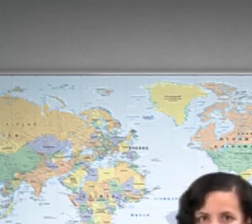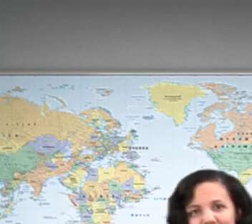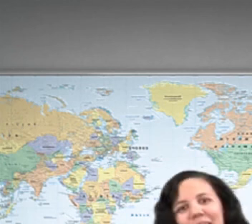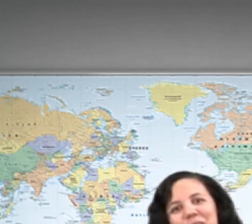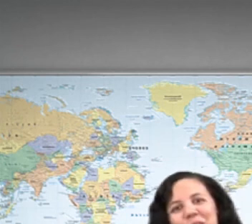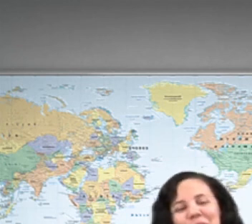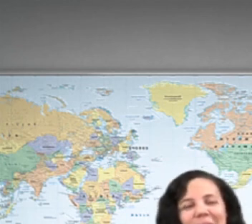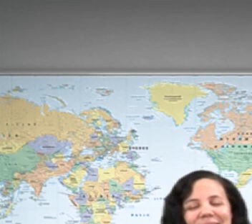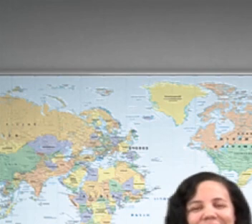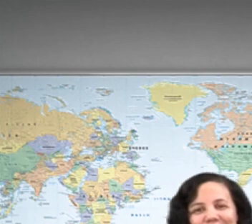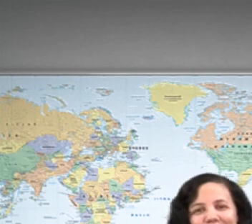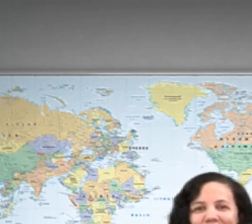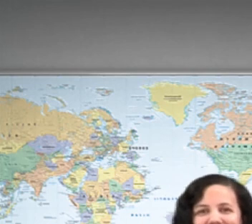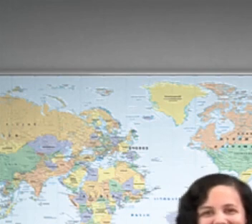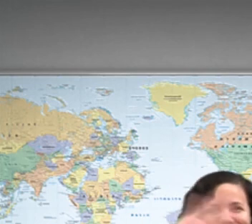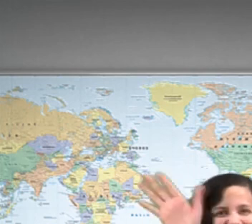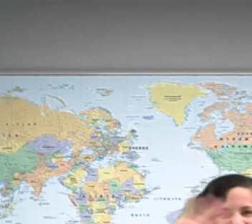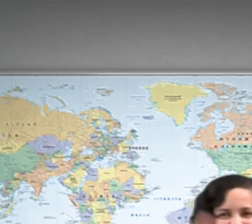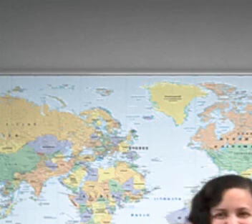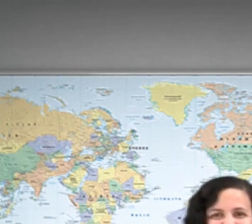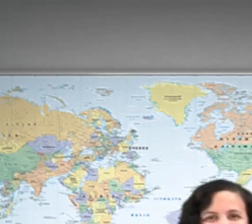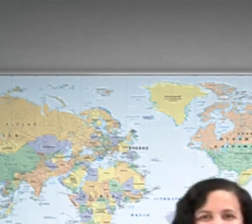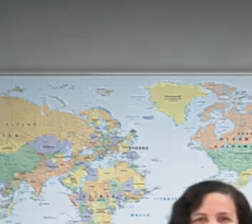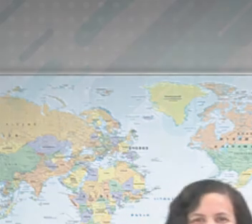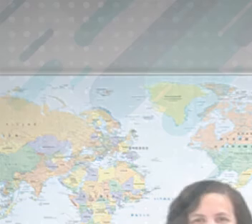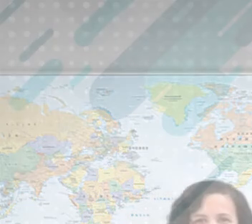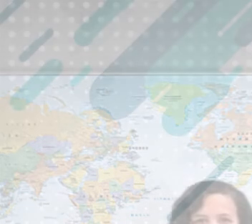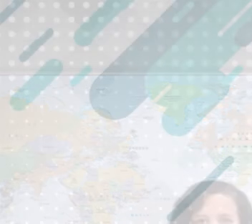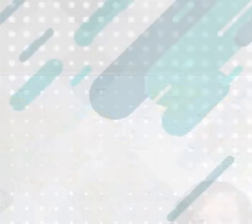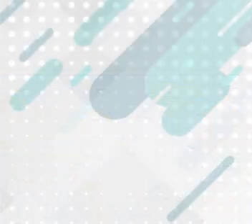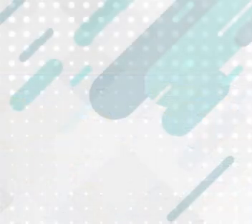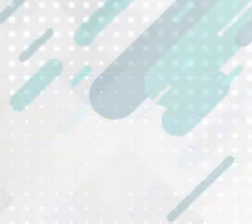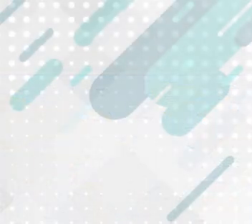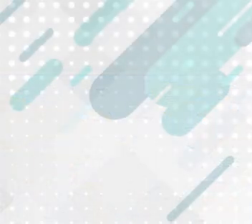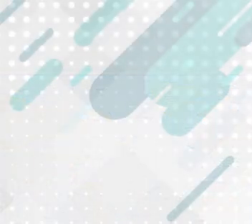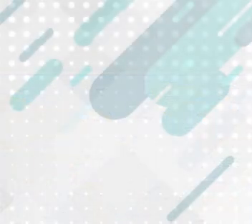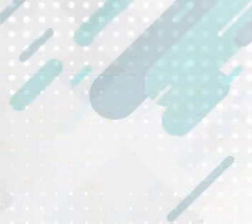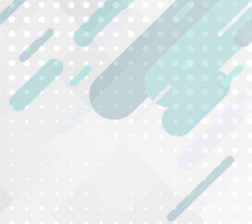this couch. So from us, it's bye-bye. Bye-bye.